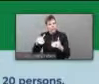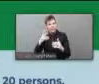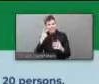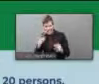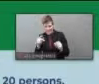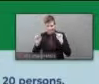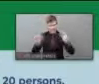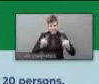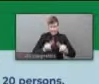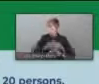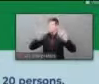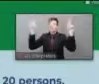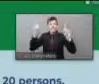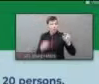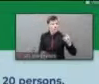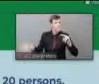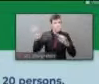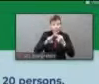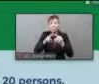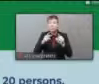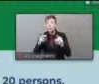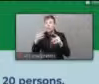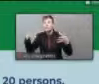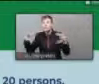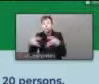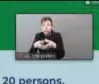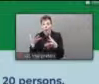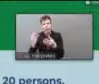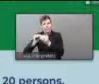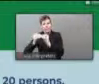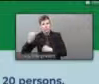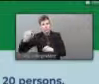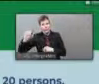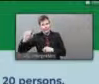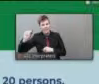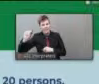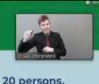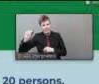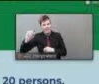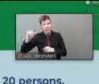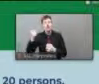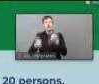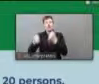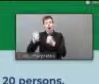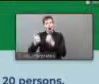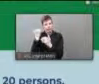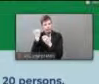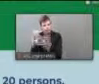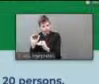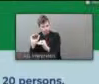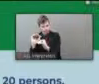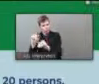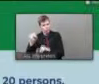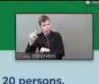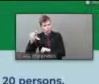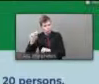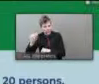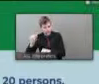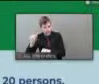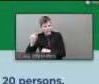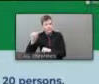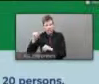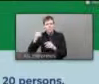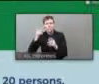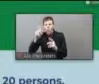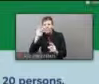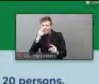vehicles, really introducing that risk, but introducing it in a responsible way. You're either at 50%